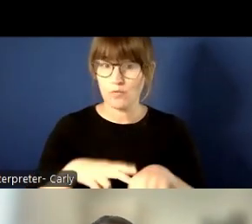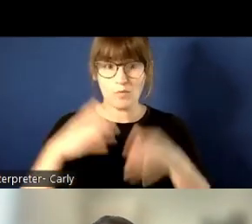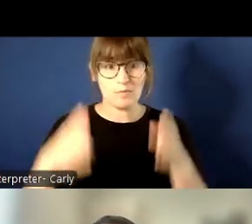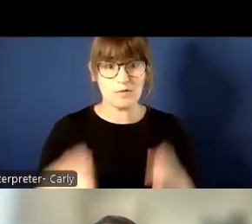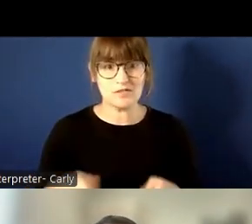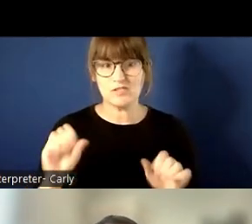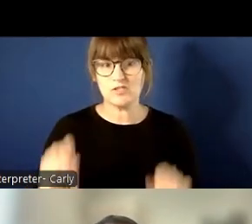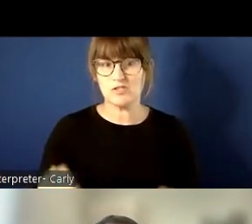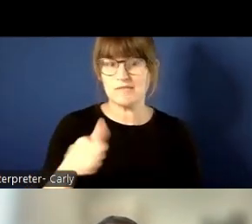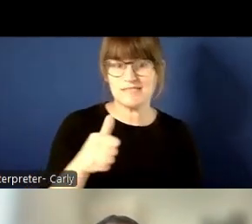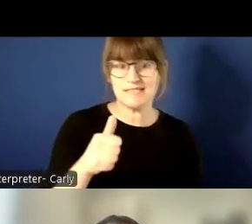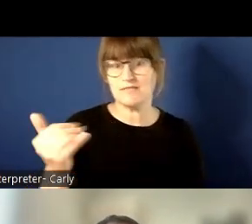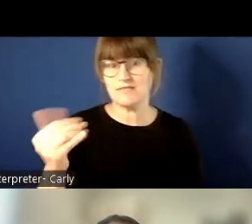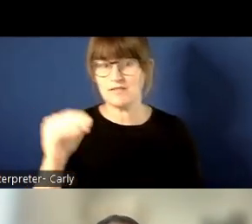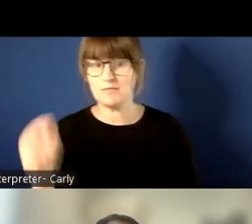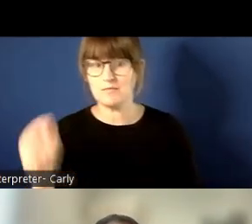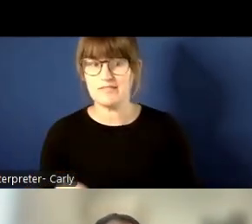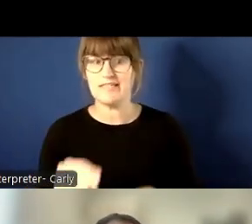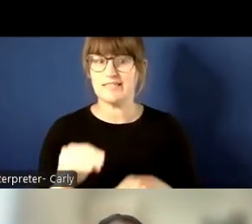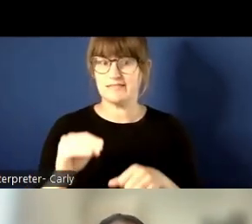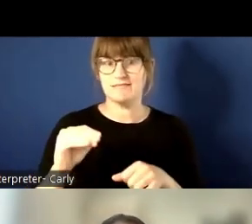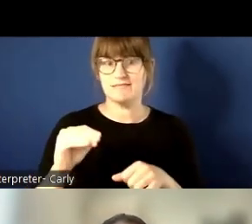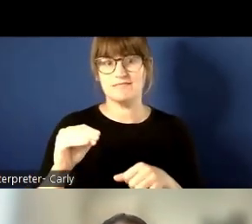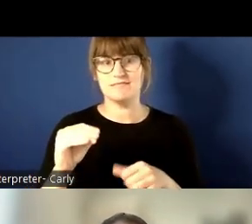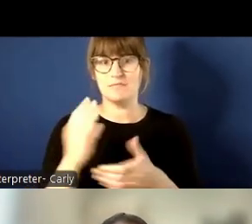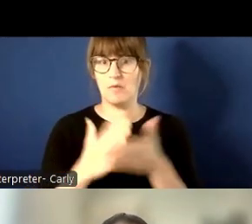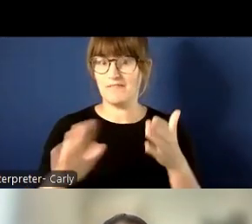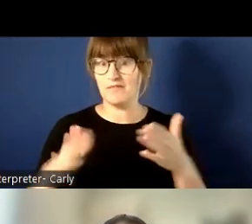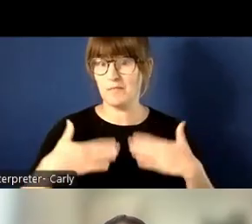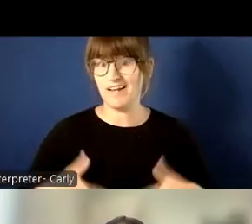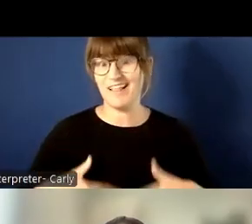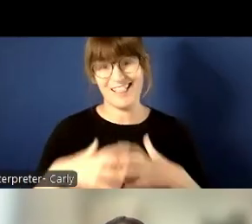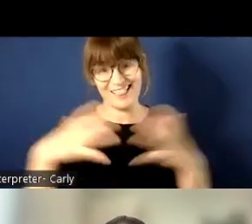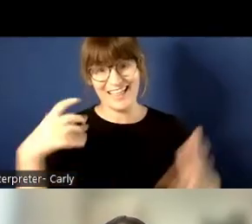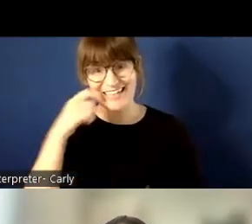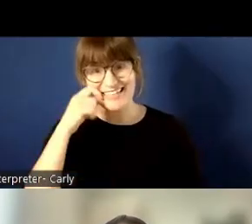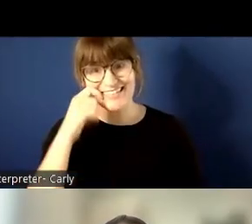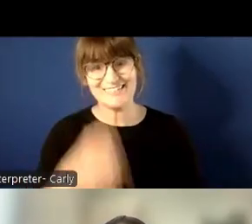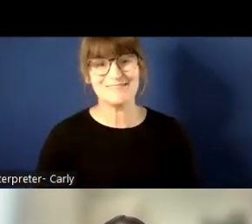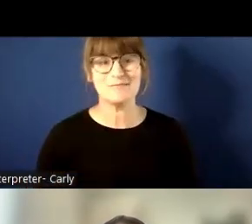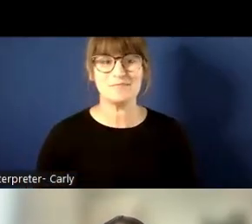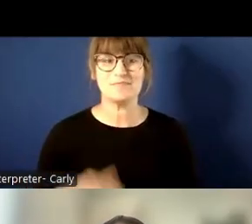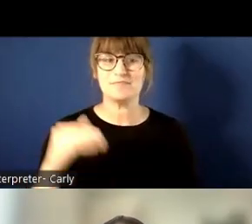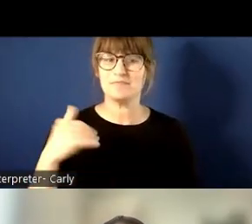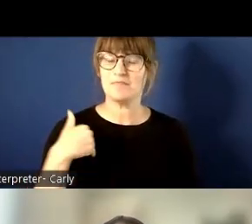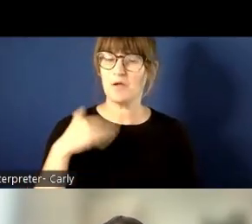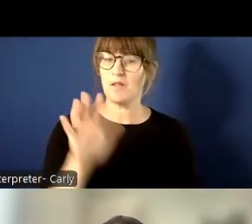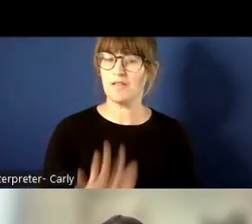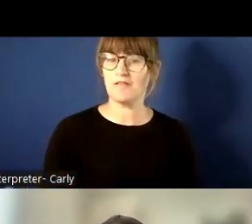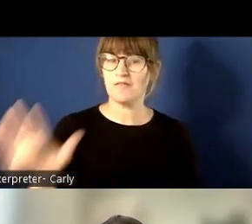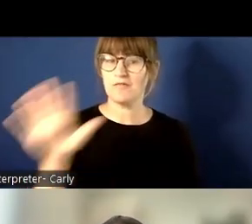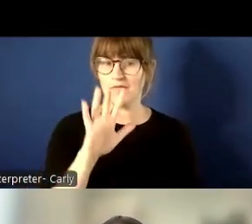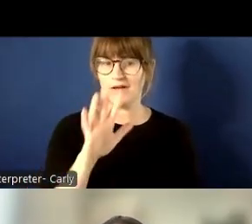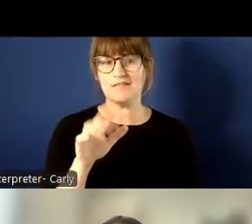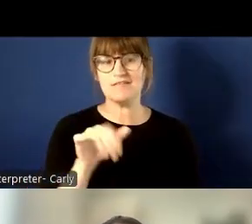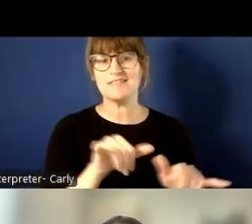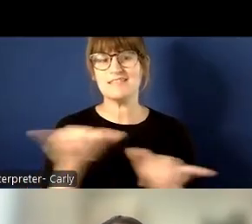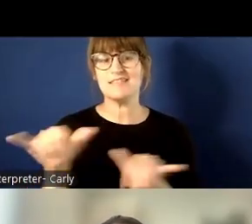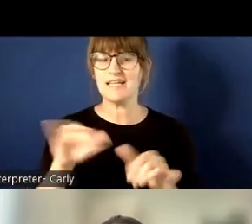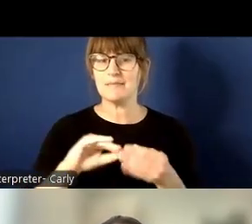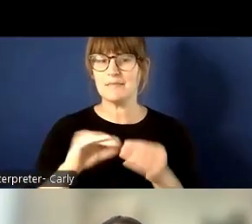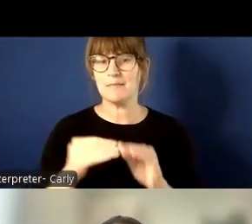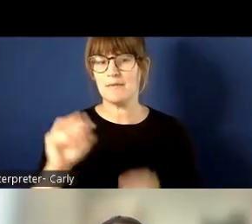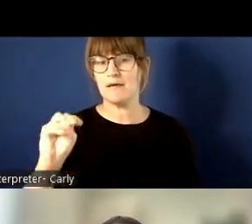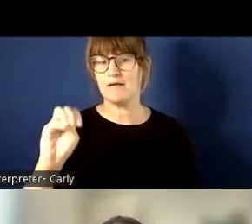10 to 25 pounds total, which is kind of wild to think about. That's a lot of skin. We all have roughly the same number of melanocytes. So